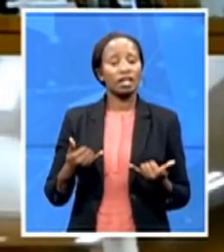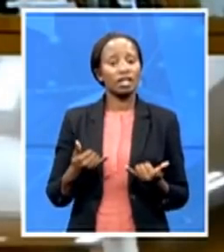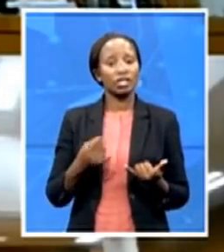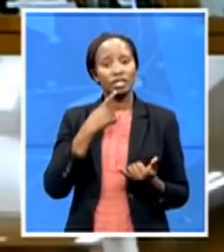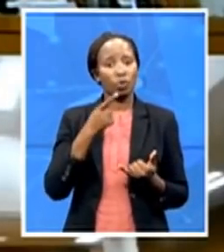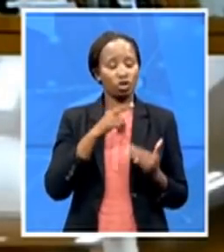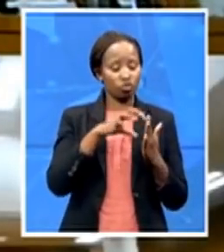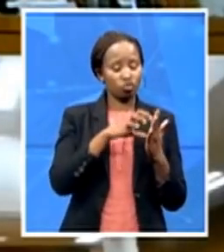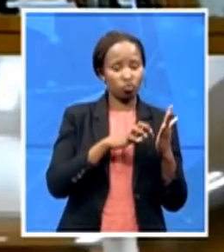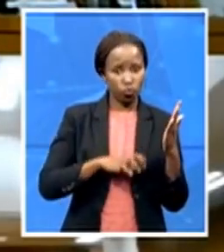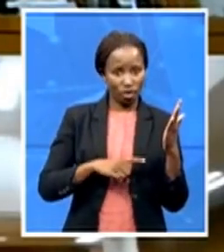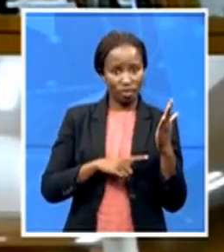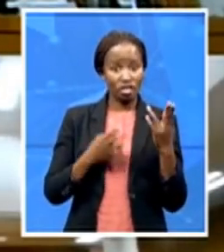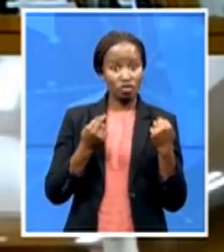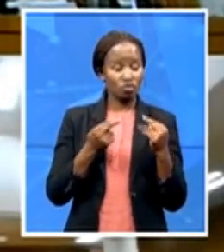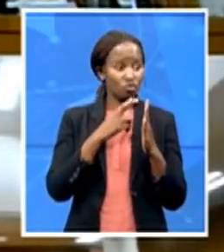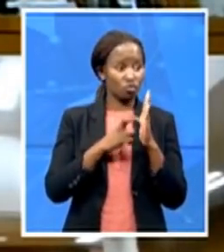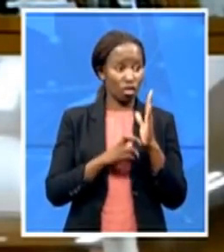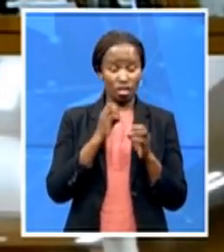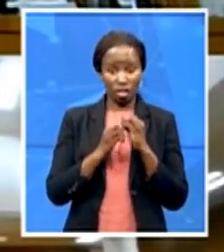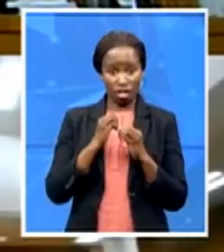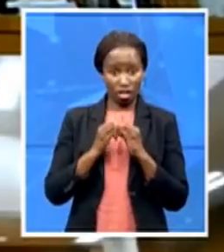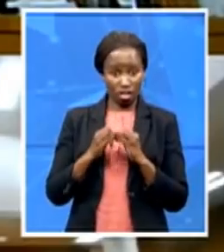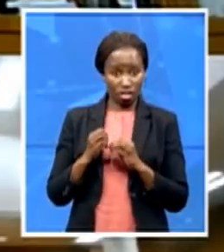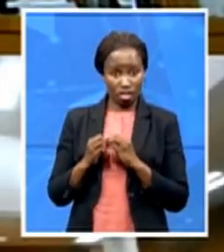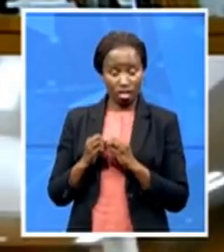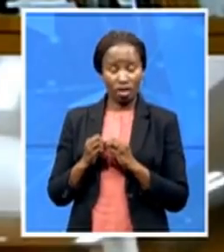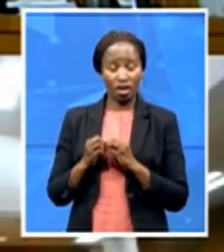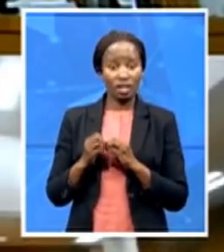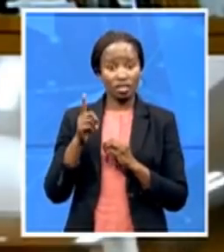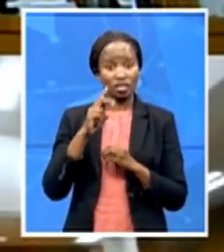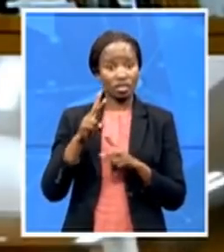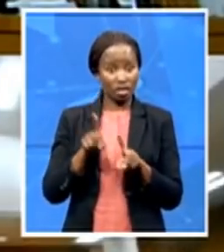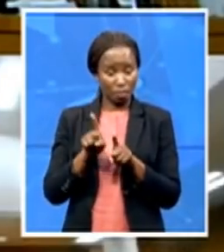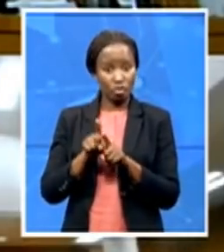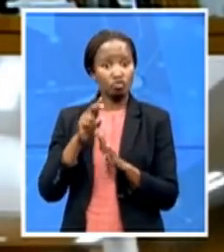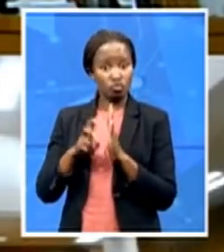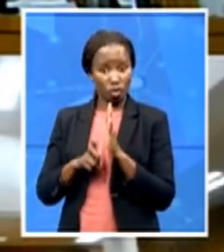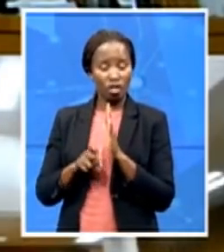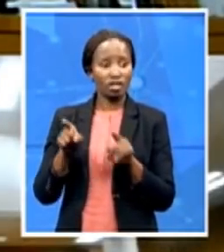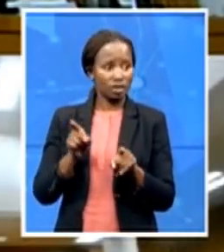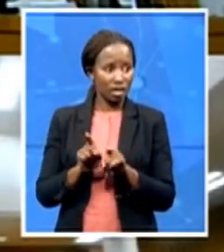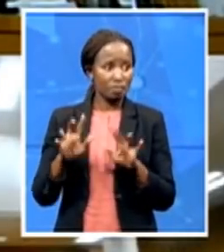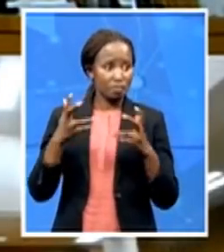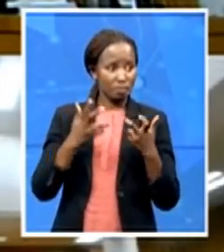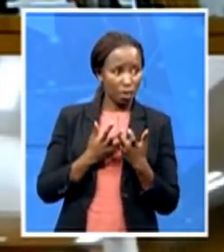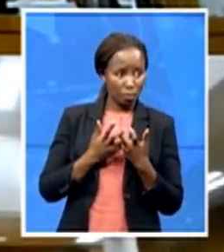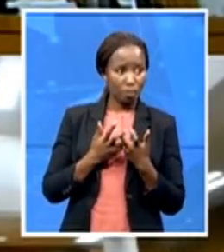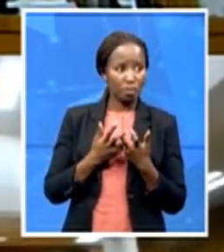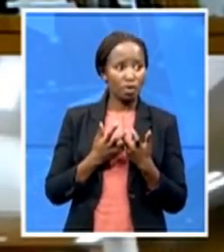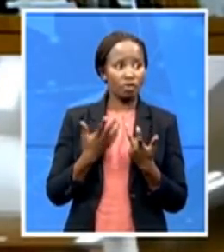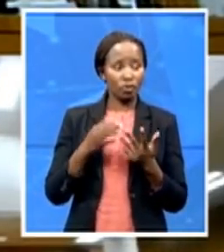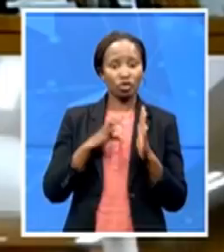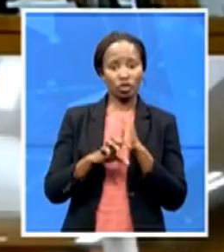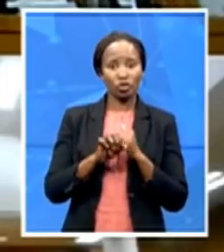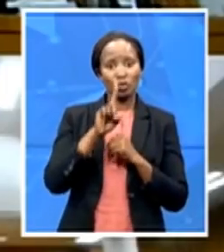acted rationally, and the rules are themselves rationally related to section 194. We refer the